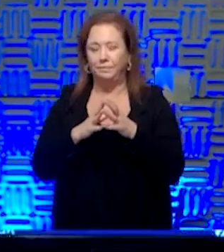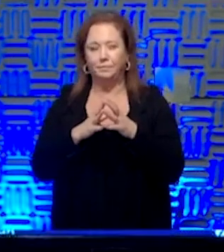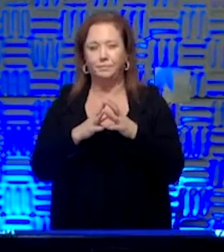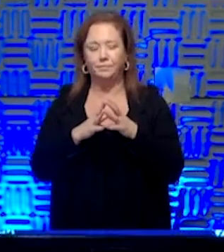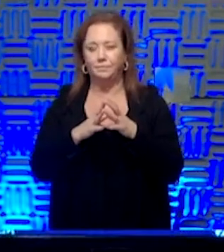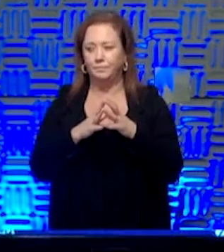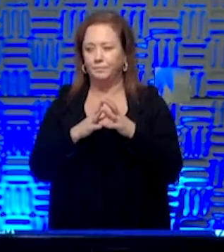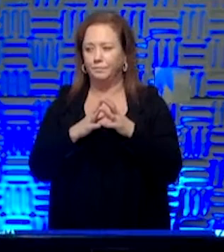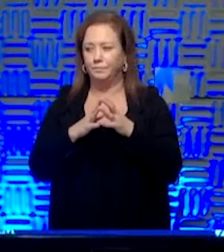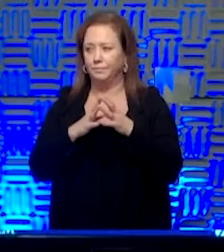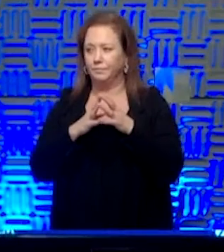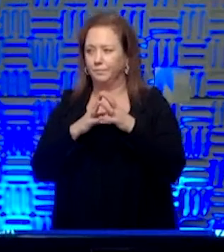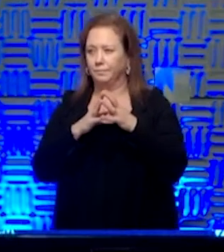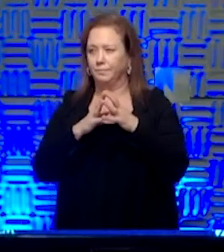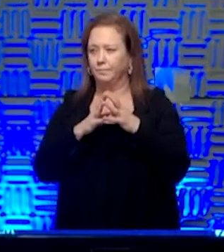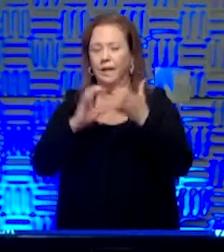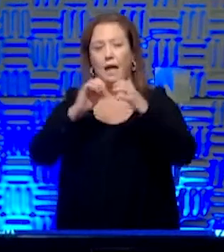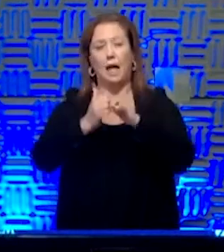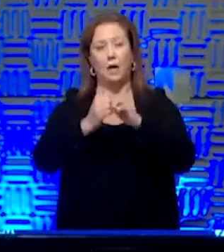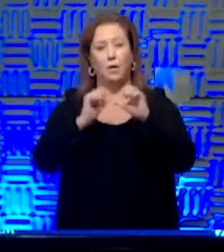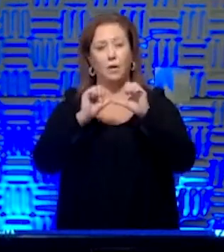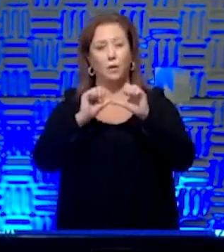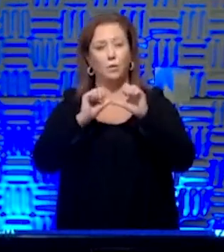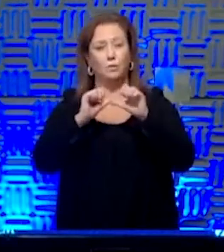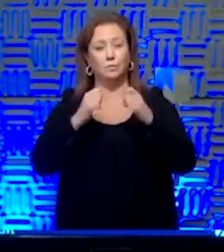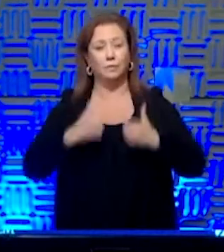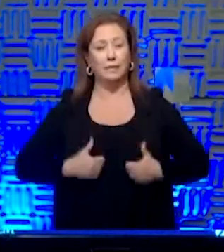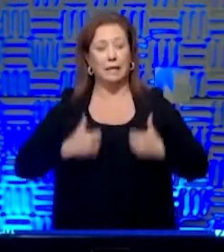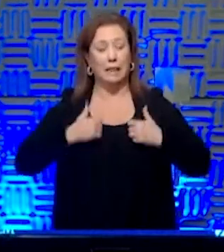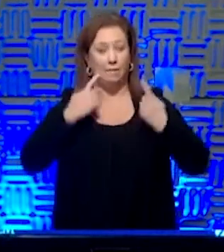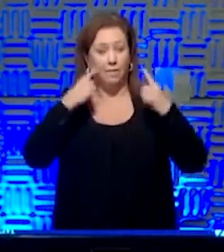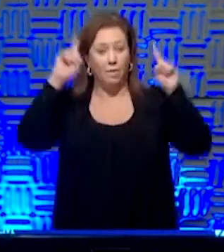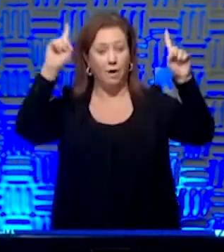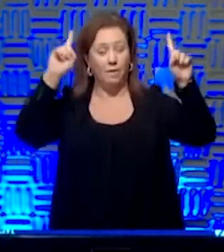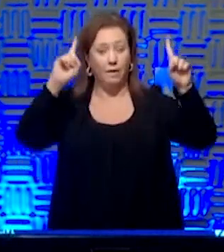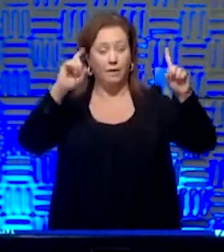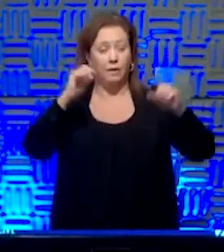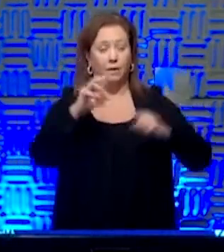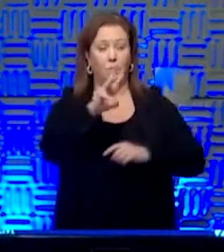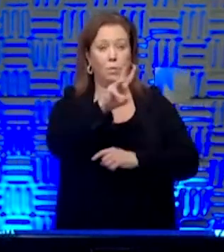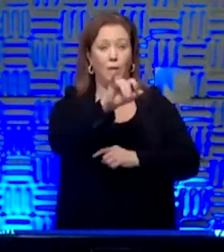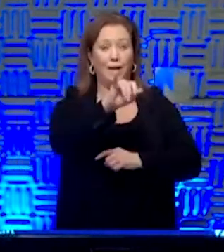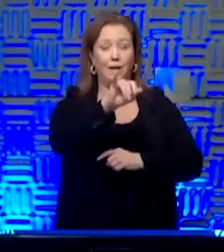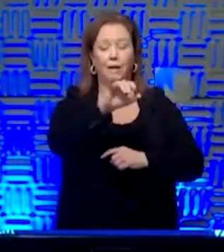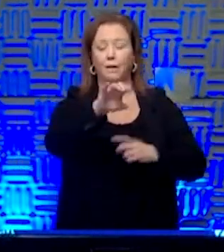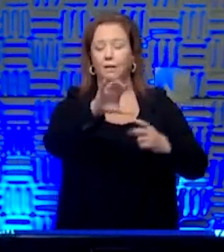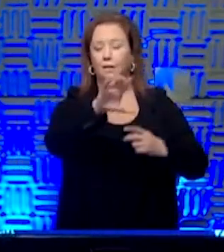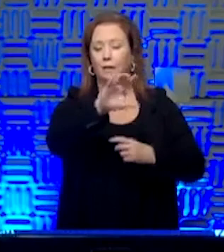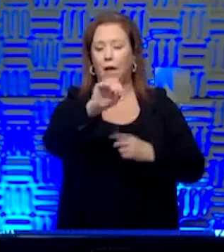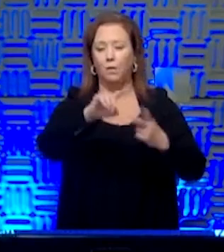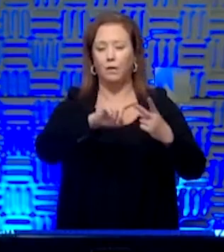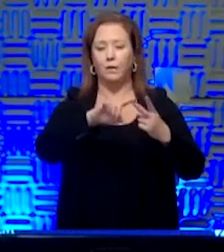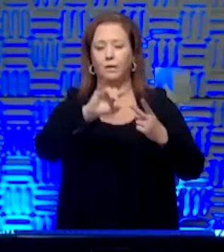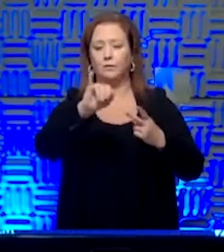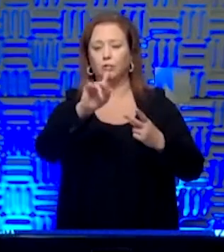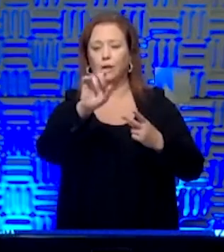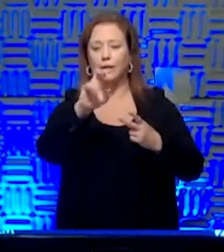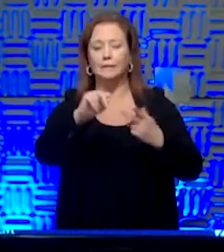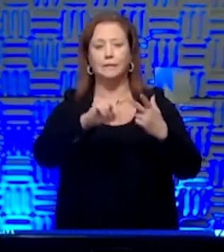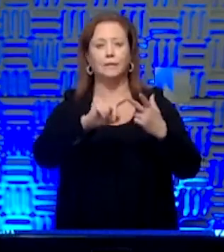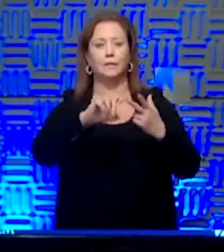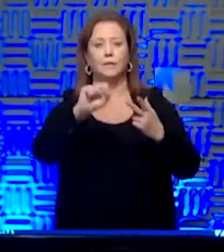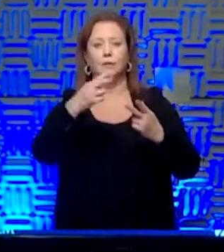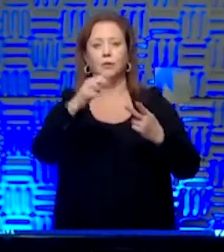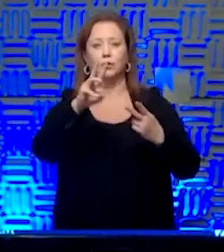how do you stay alive? How do you thrive? And whether you're in Wyandotte or Jackson or Johnson or